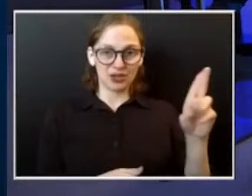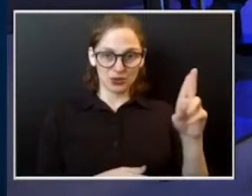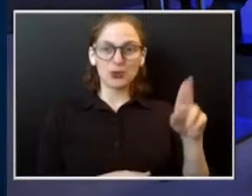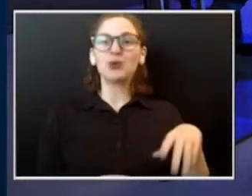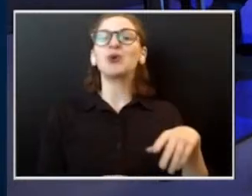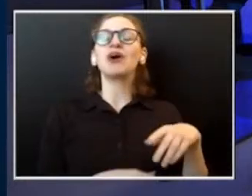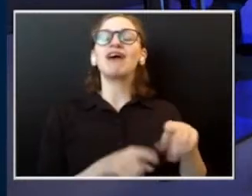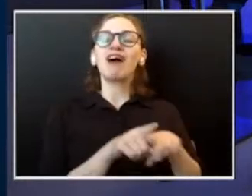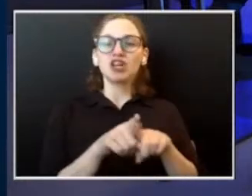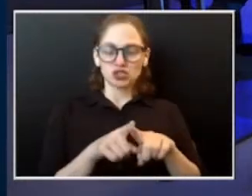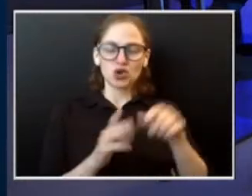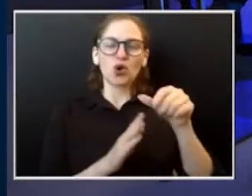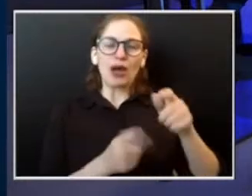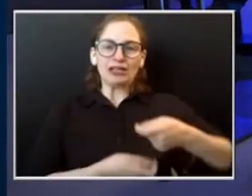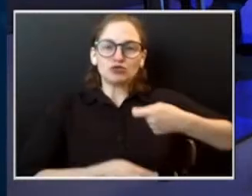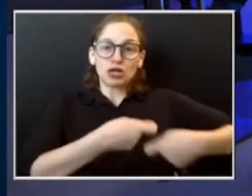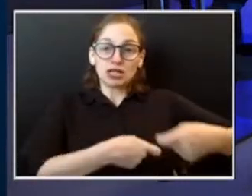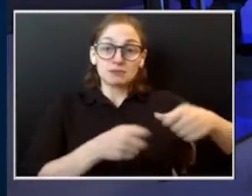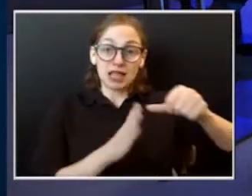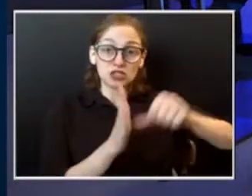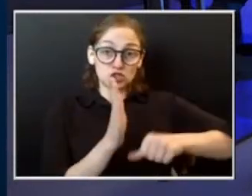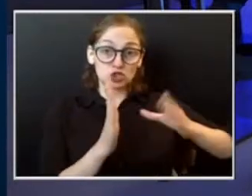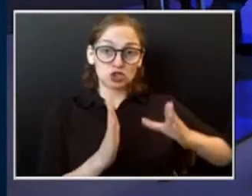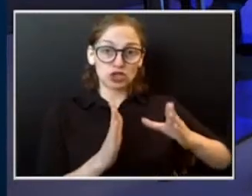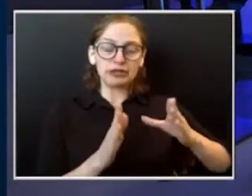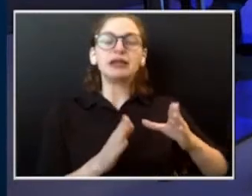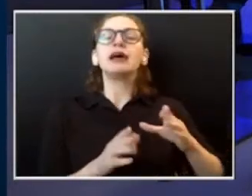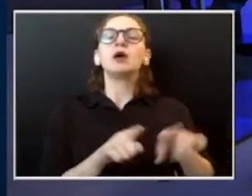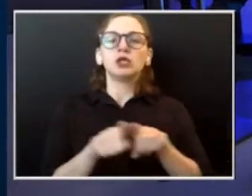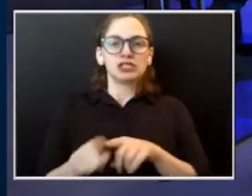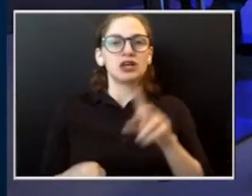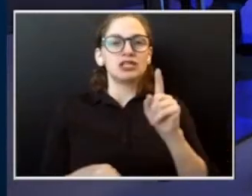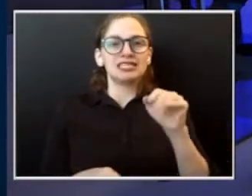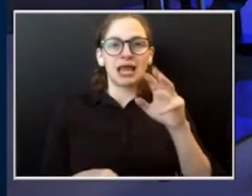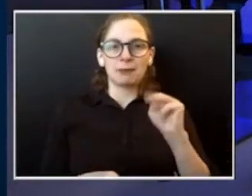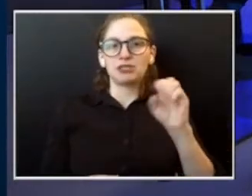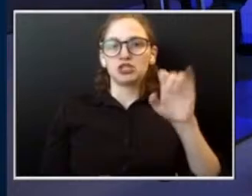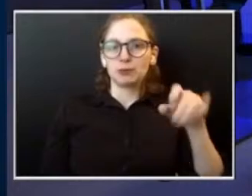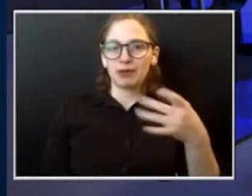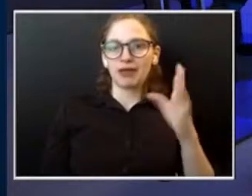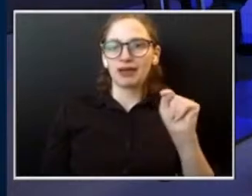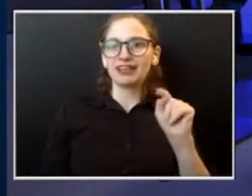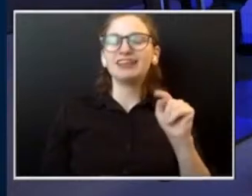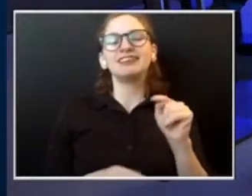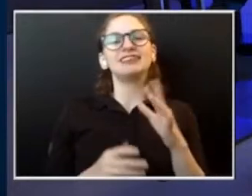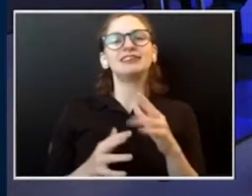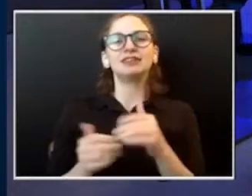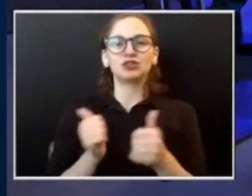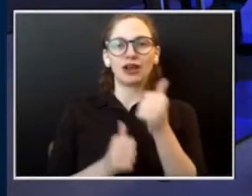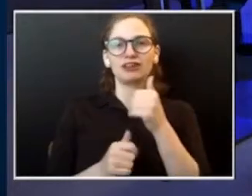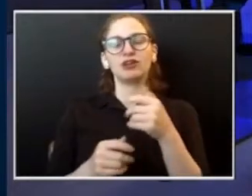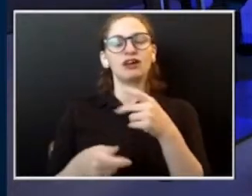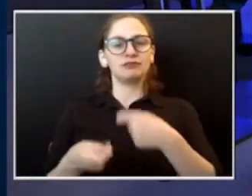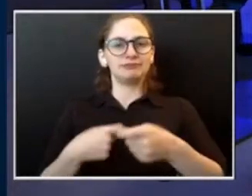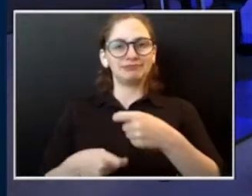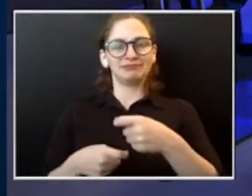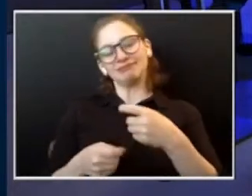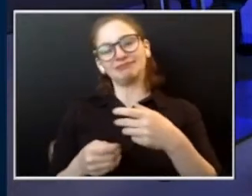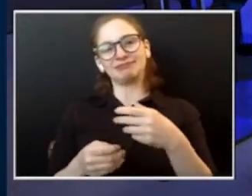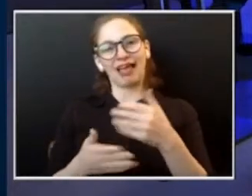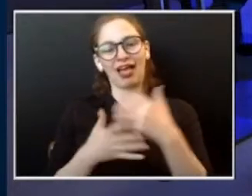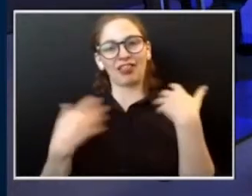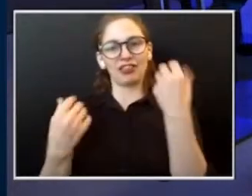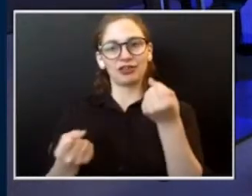transplant surgeon. With him is Tim Schmidt, another really good guy, Director of Transplant here at the University of Kansas Health System. He, too, is a transplant surgeon. He's the head of transplant